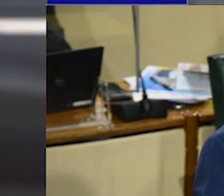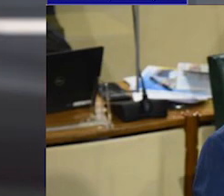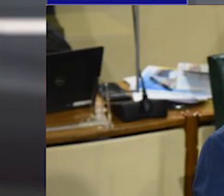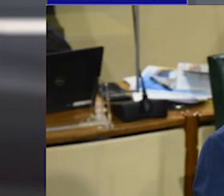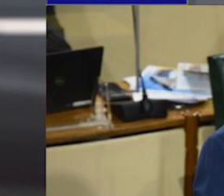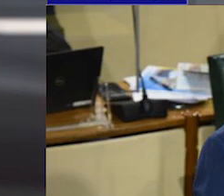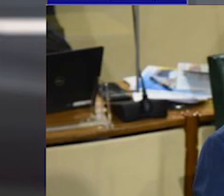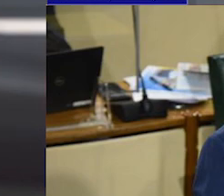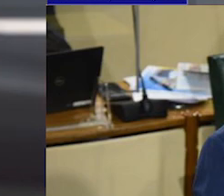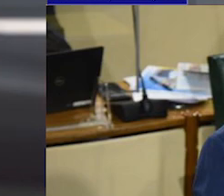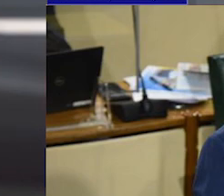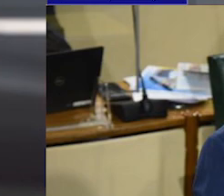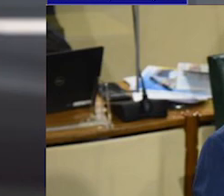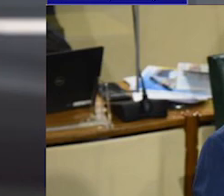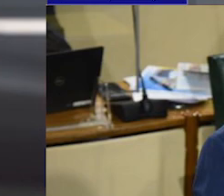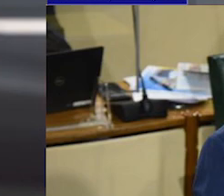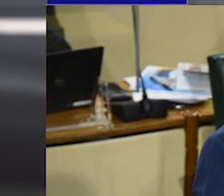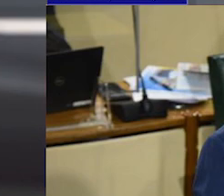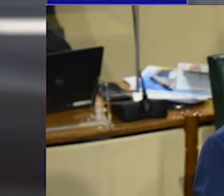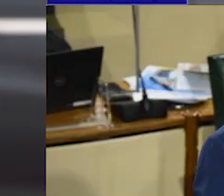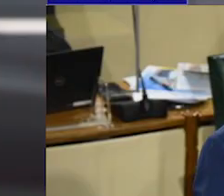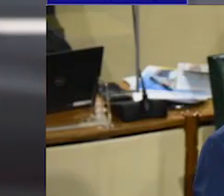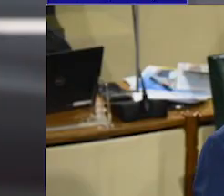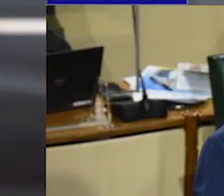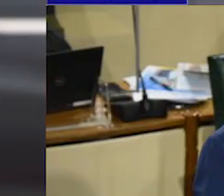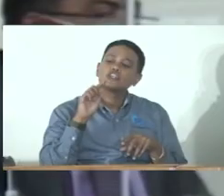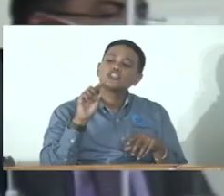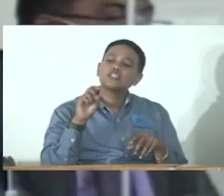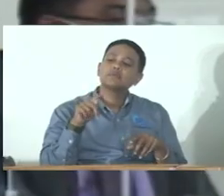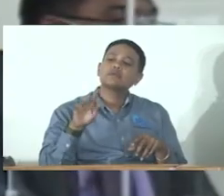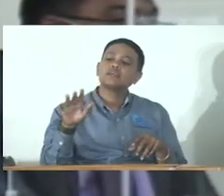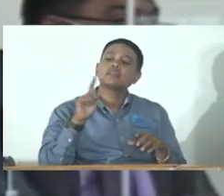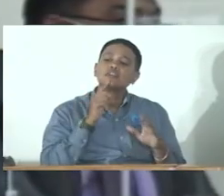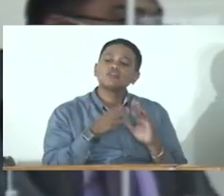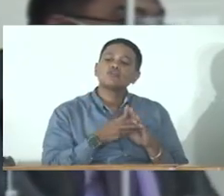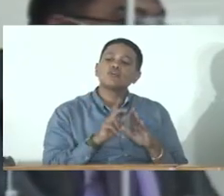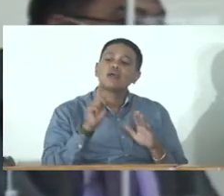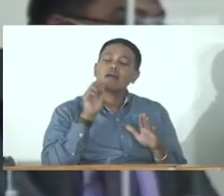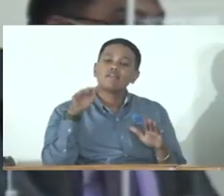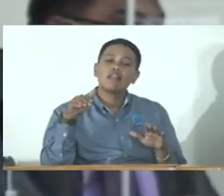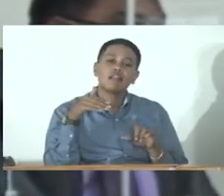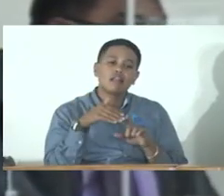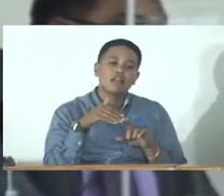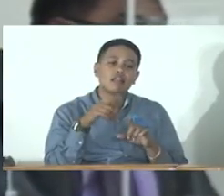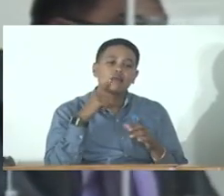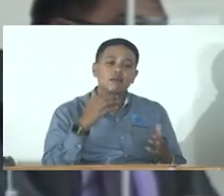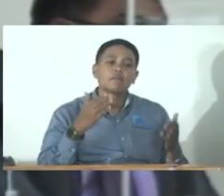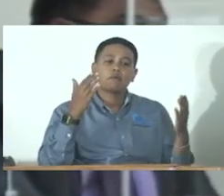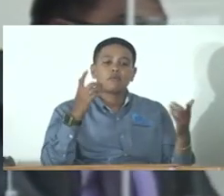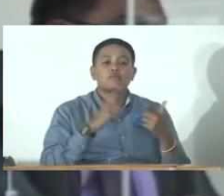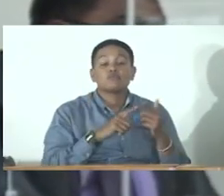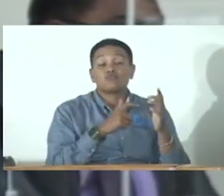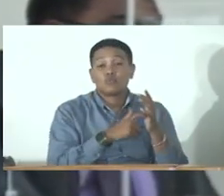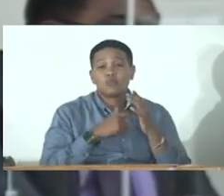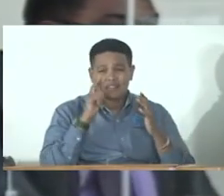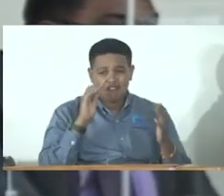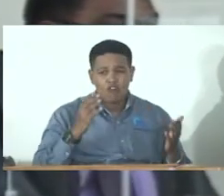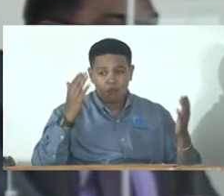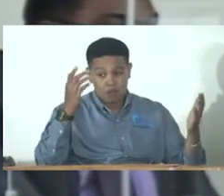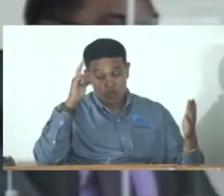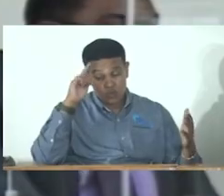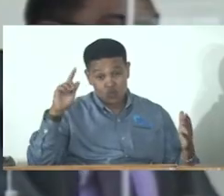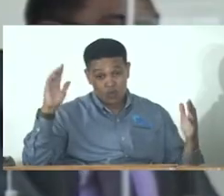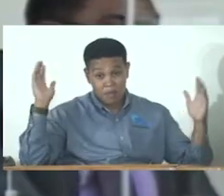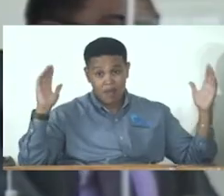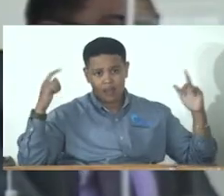capacity in accordance with the Electricity Act 2015. This was disclosed by Energy Minister Darrell Vaz during his